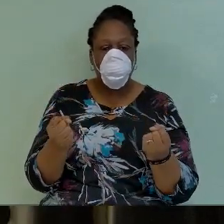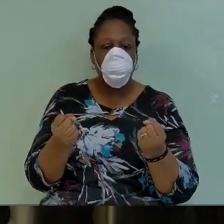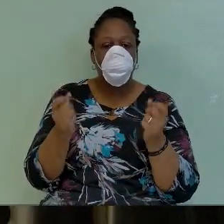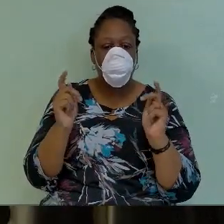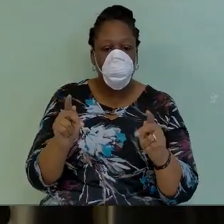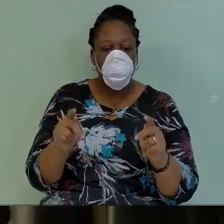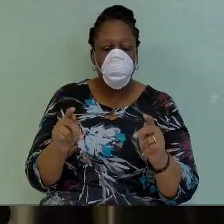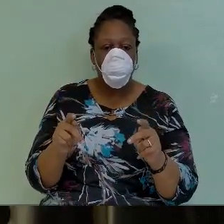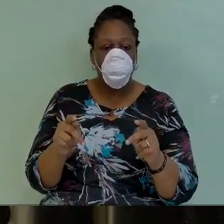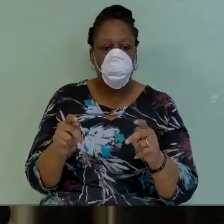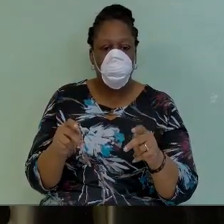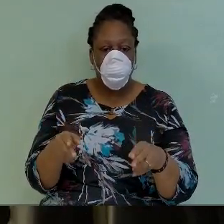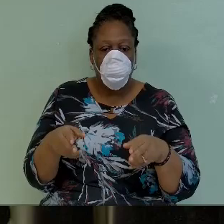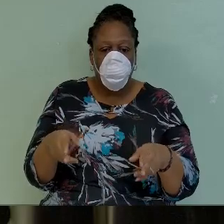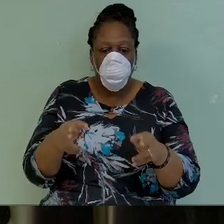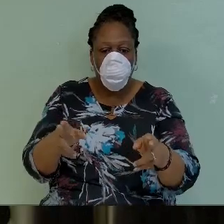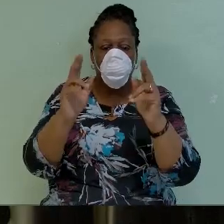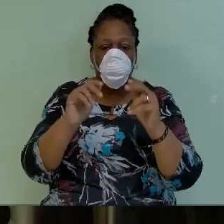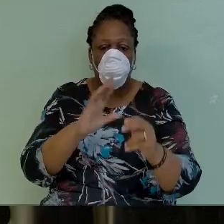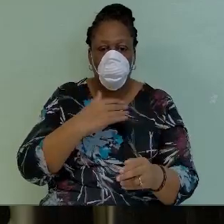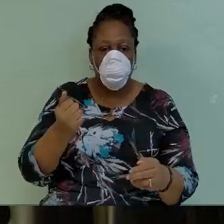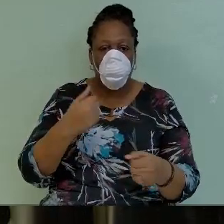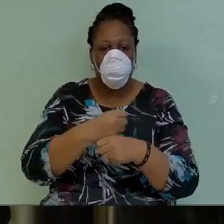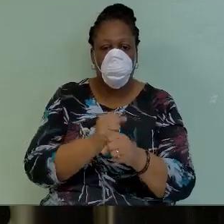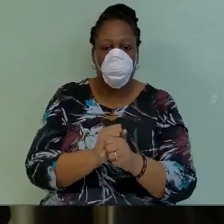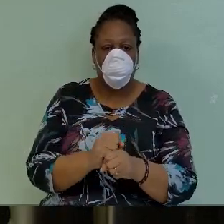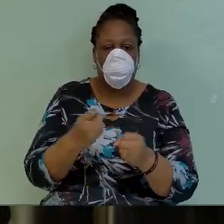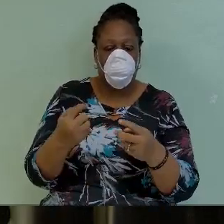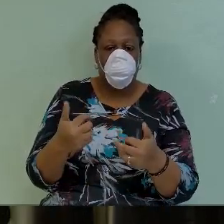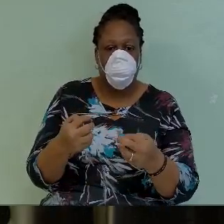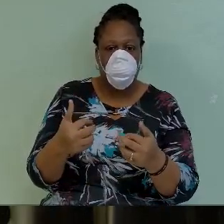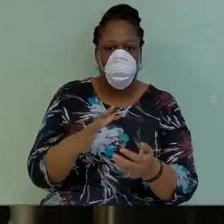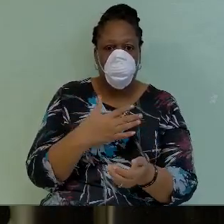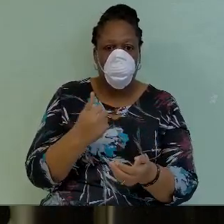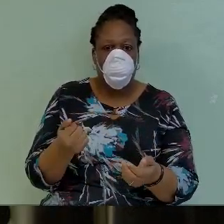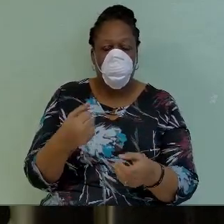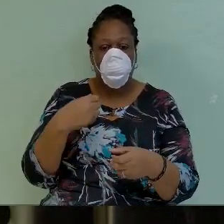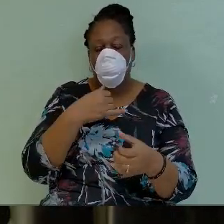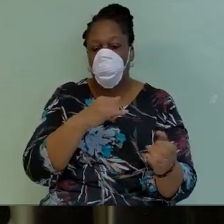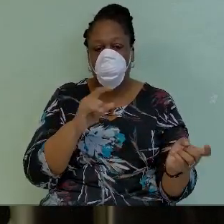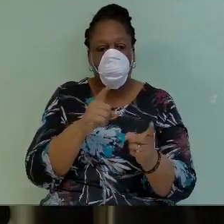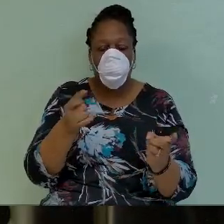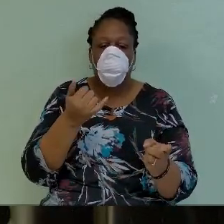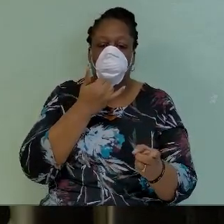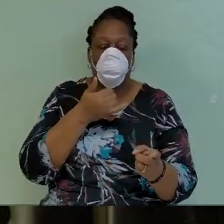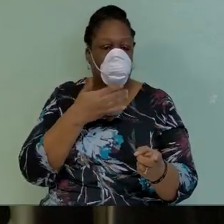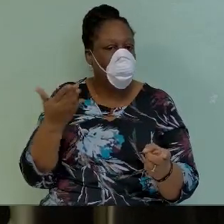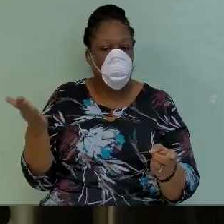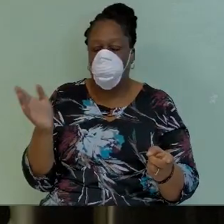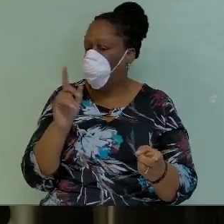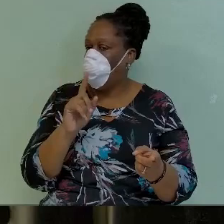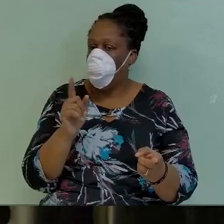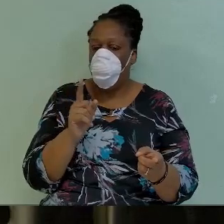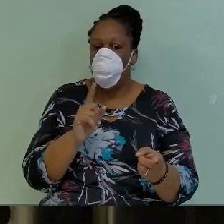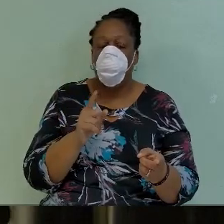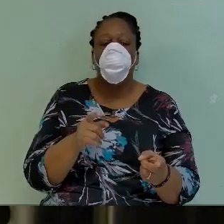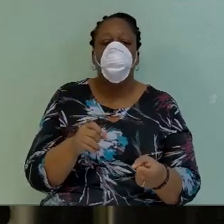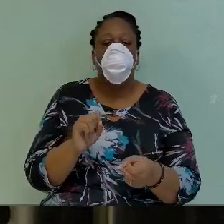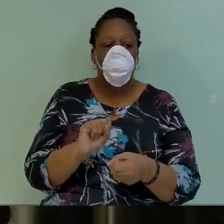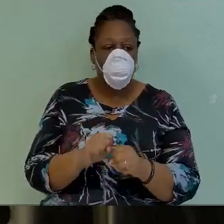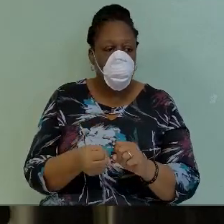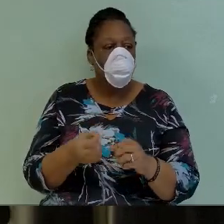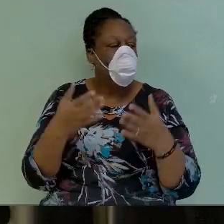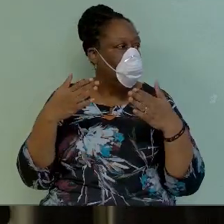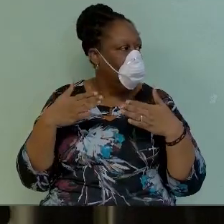practices and shortcuts. So I would like to thank the COVID-19 task force for